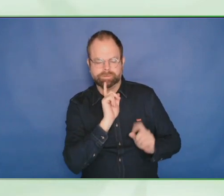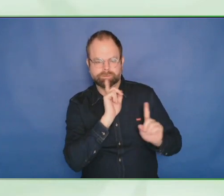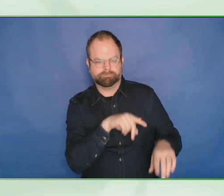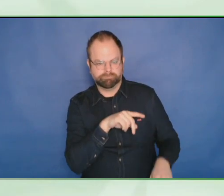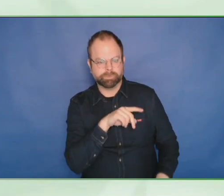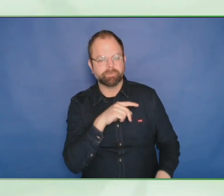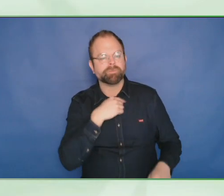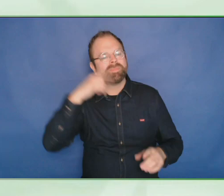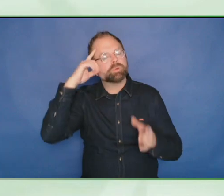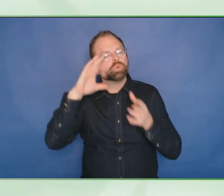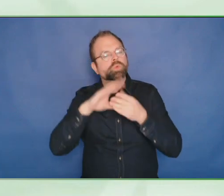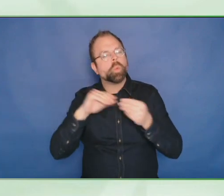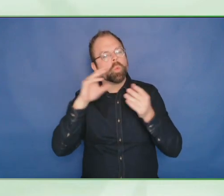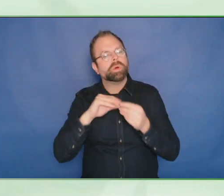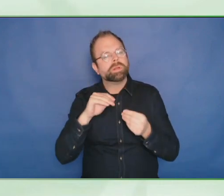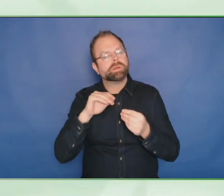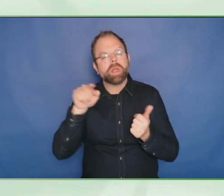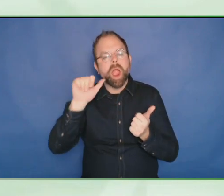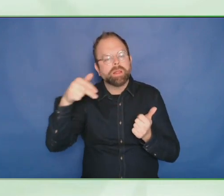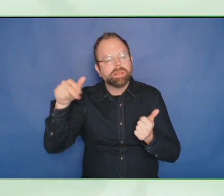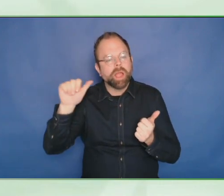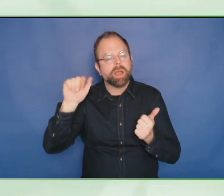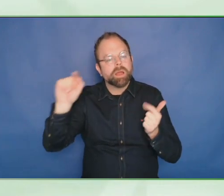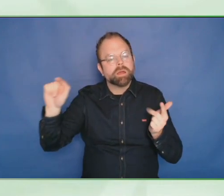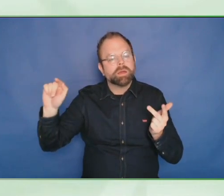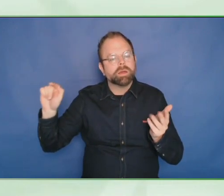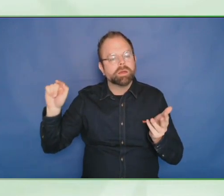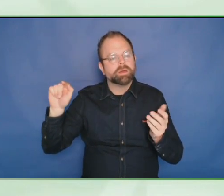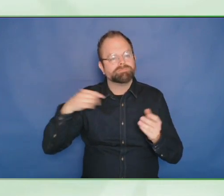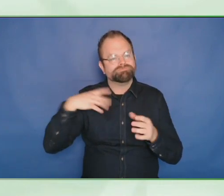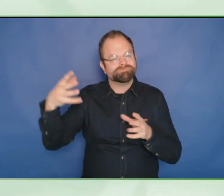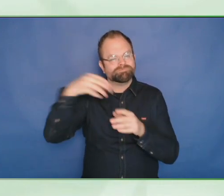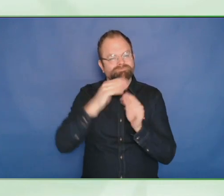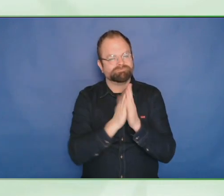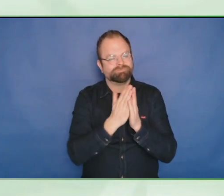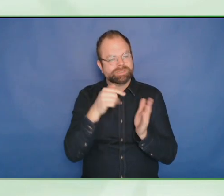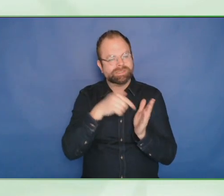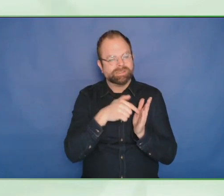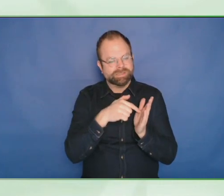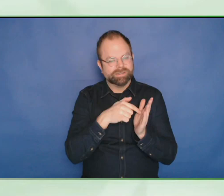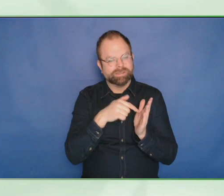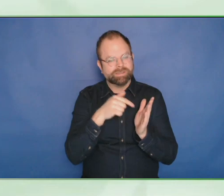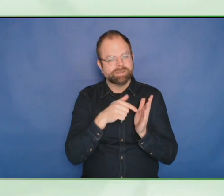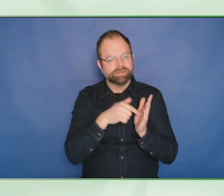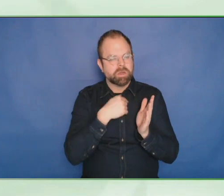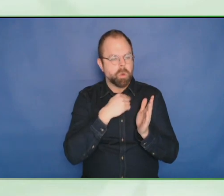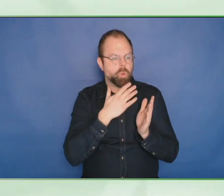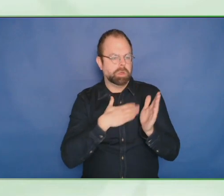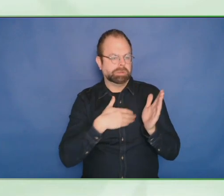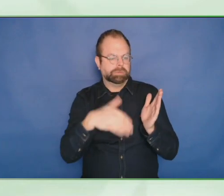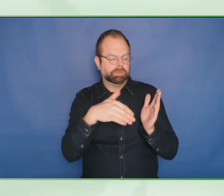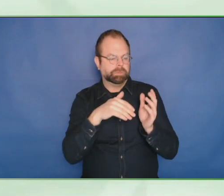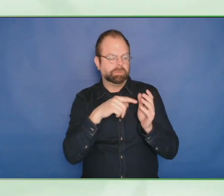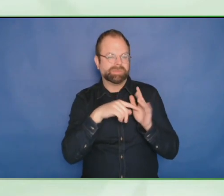is a digital copy. I will try to share it with anyone who wants to read those stories. And seeing how people's lives have been changed after becoming